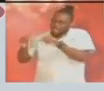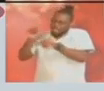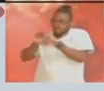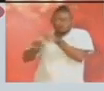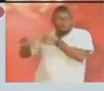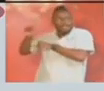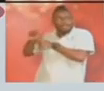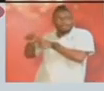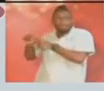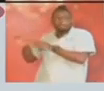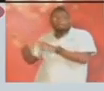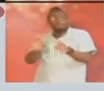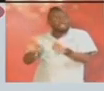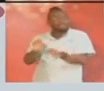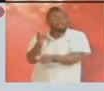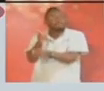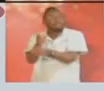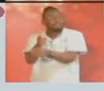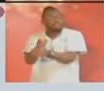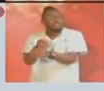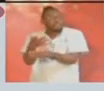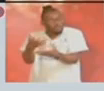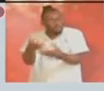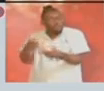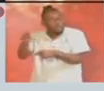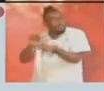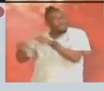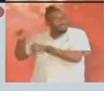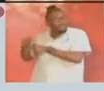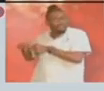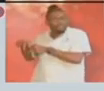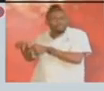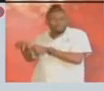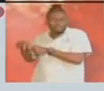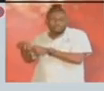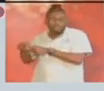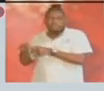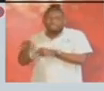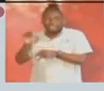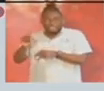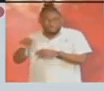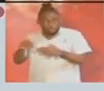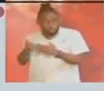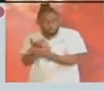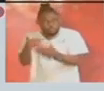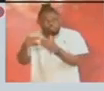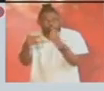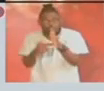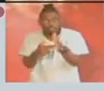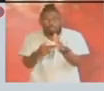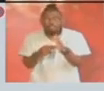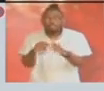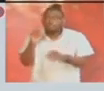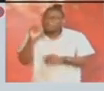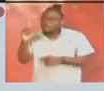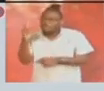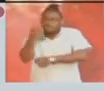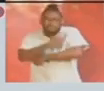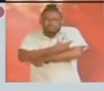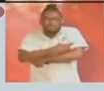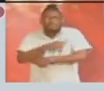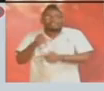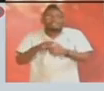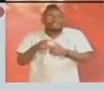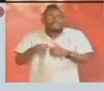these measures which we are implementing for only 21 days can only be for 21 days. I think as